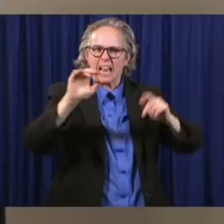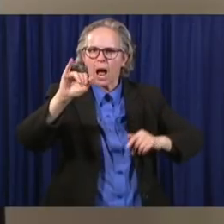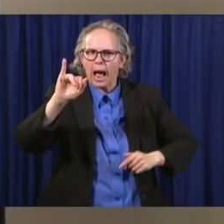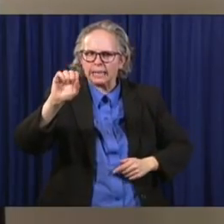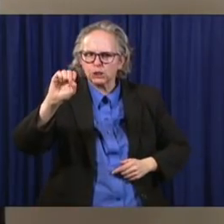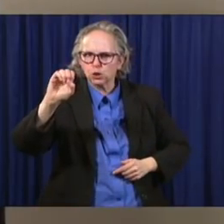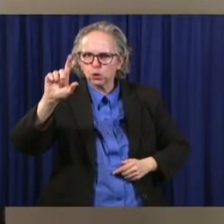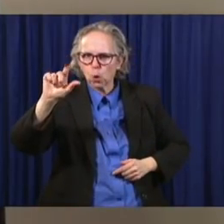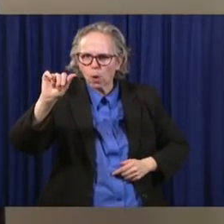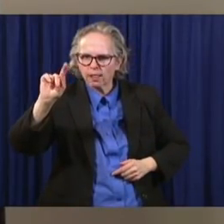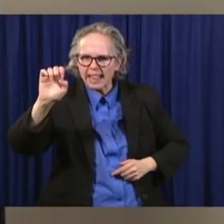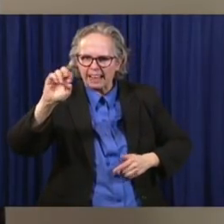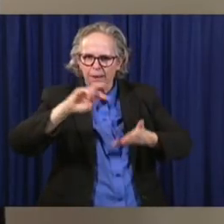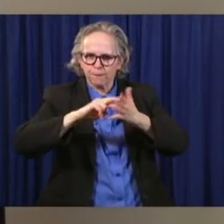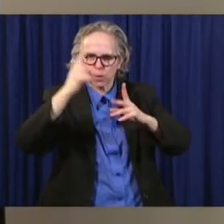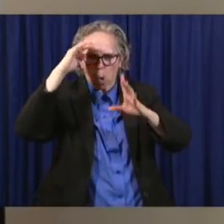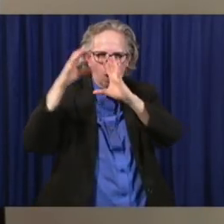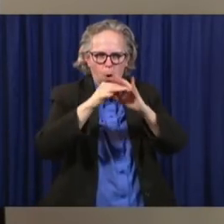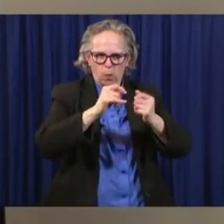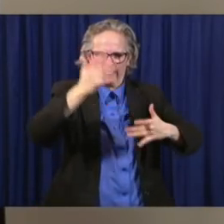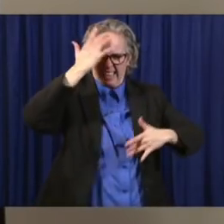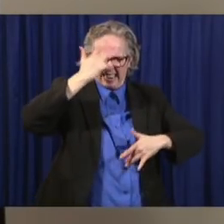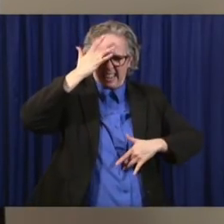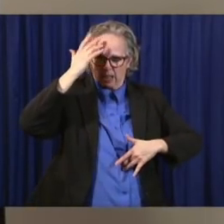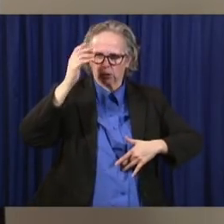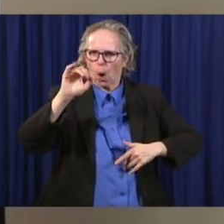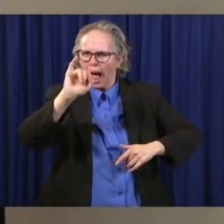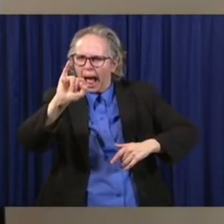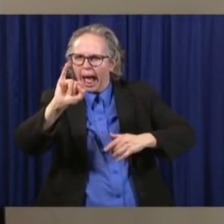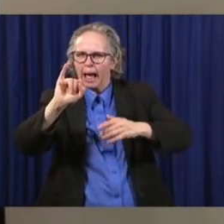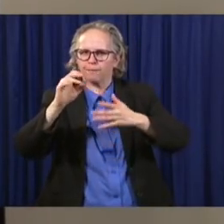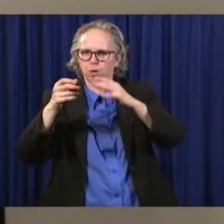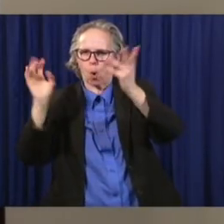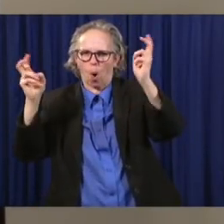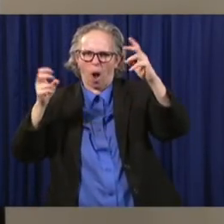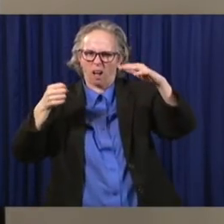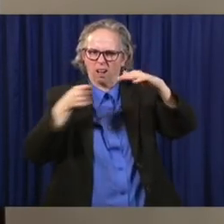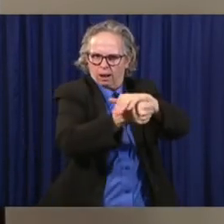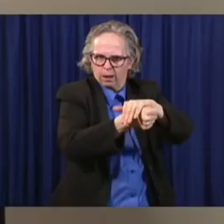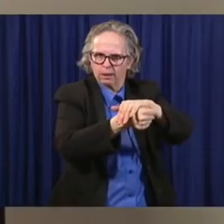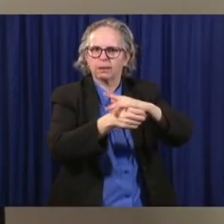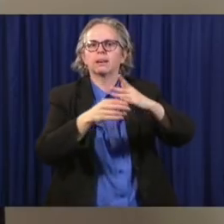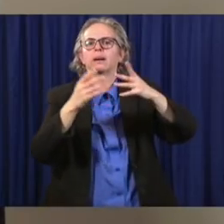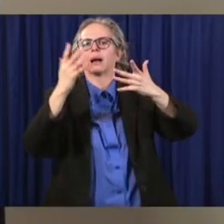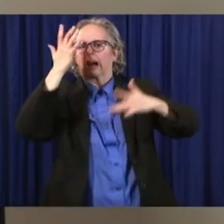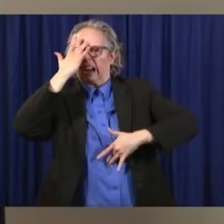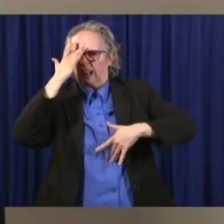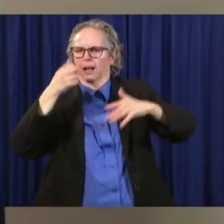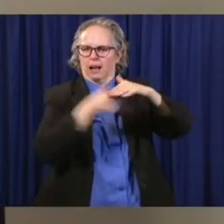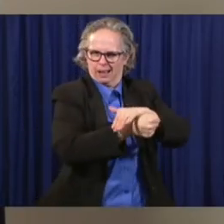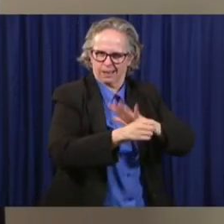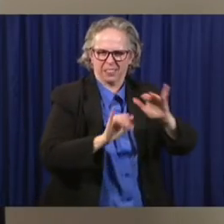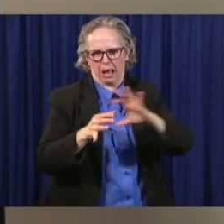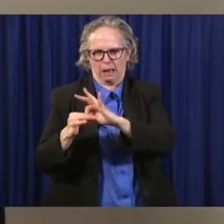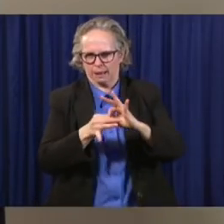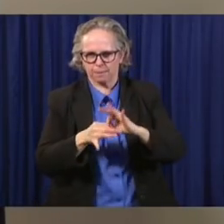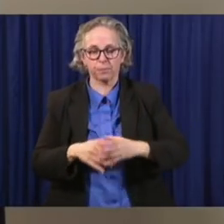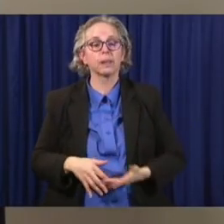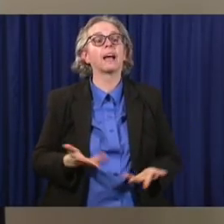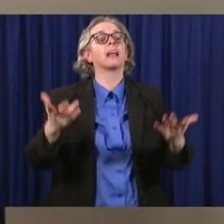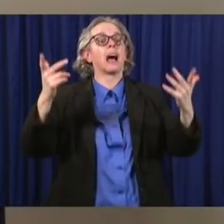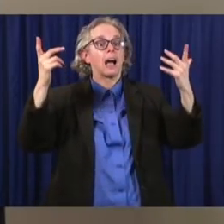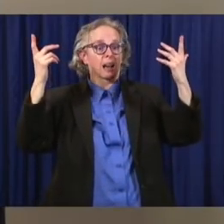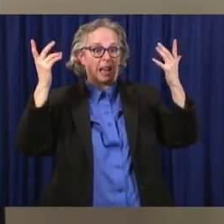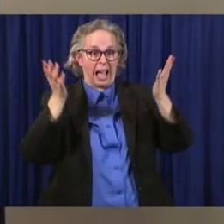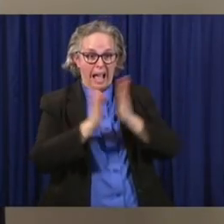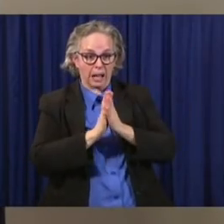people who have been in contact. We ask you to self-quarantine. Ohioans have done this all along. They've done it voluntarily, but this is where